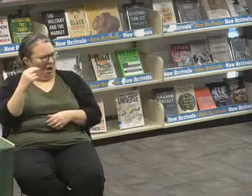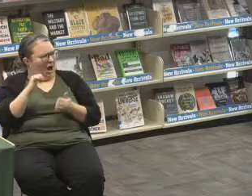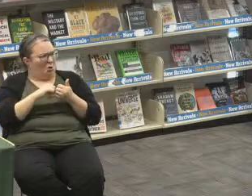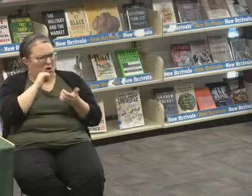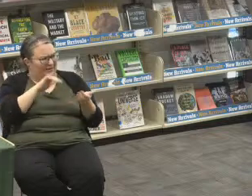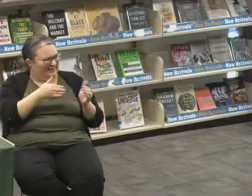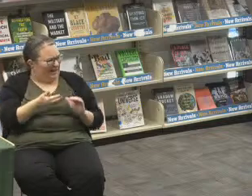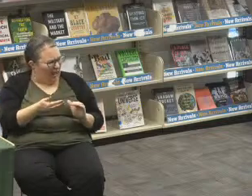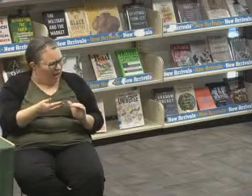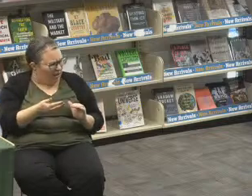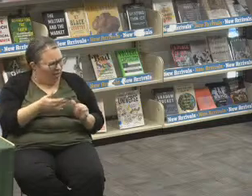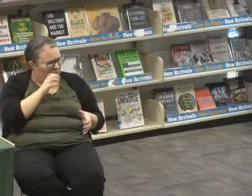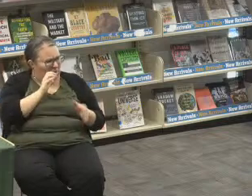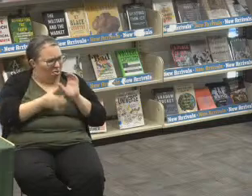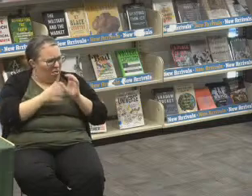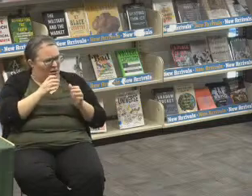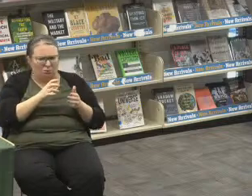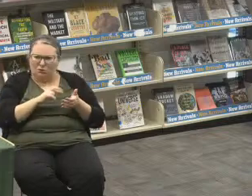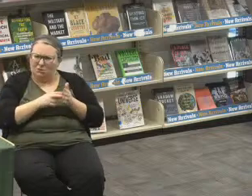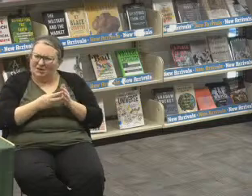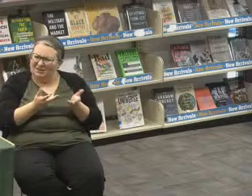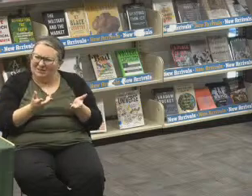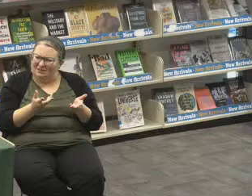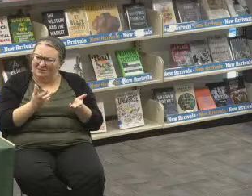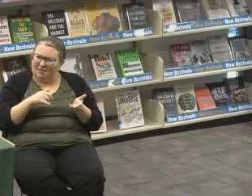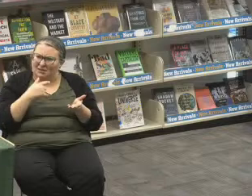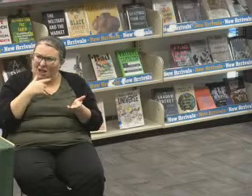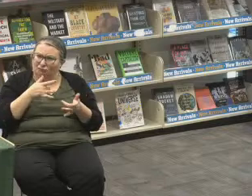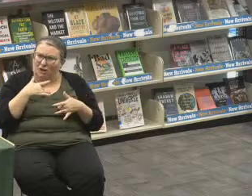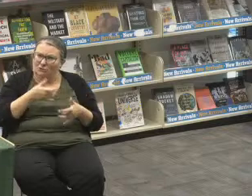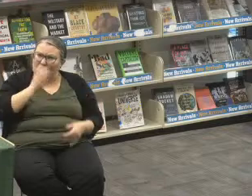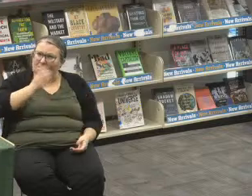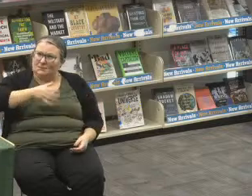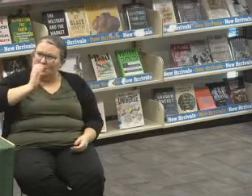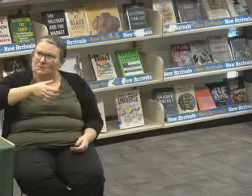not dead? I'm like, what are you talking about? This is just what I always do.